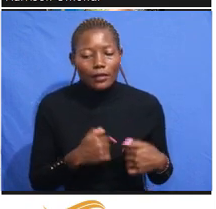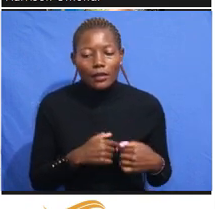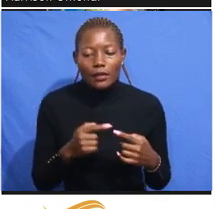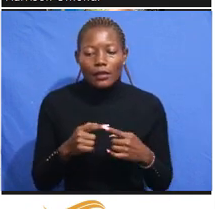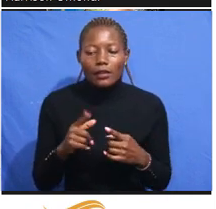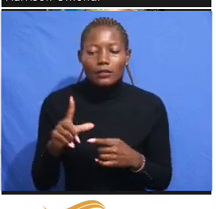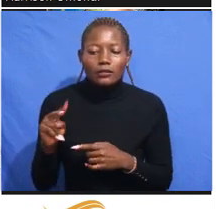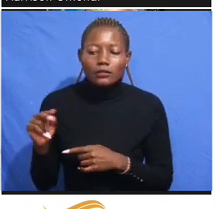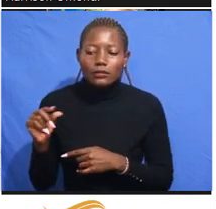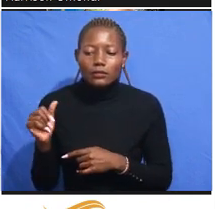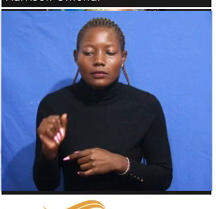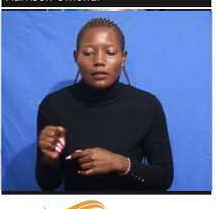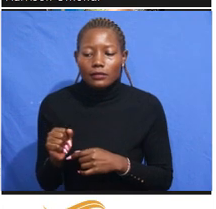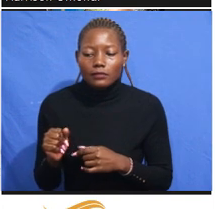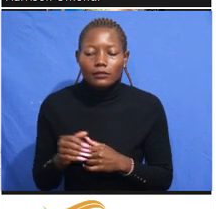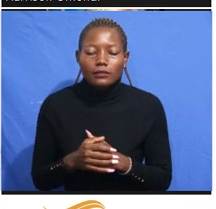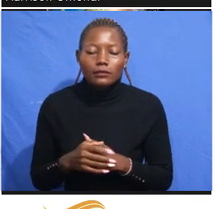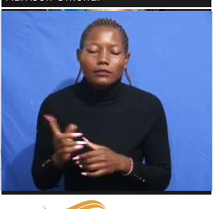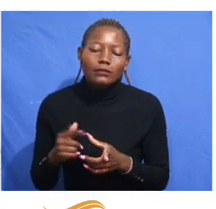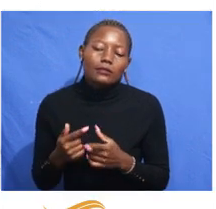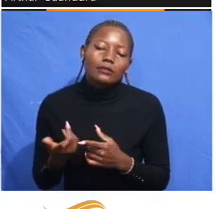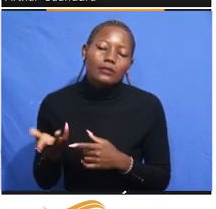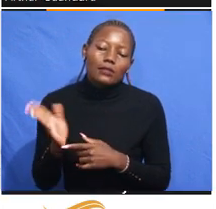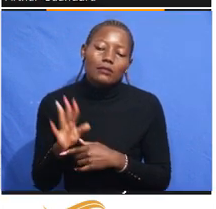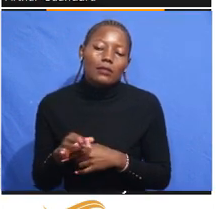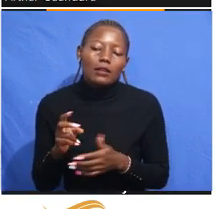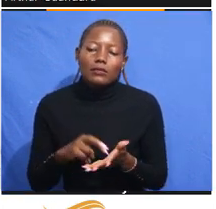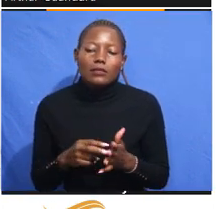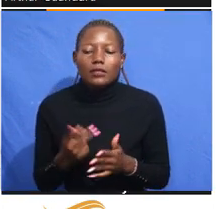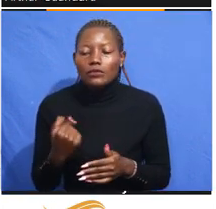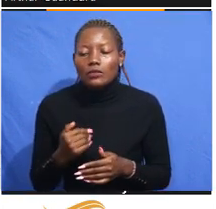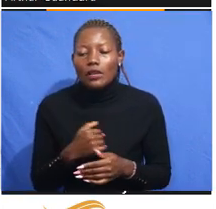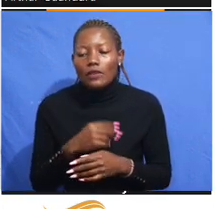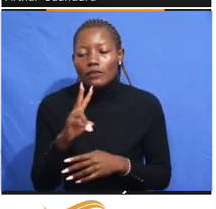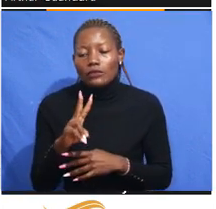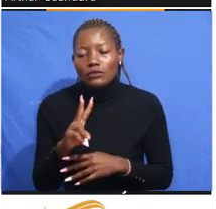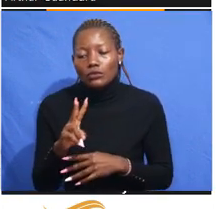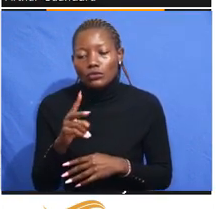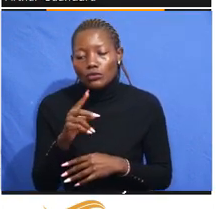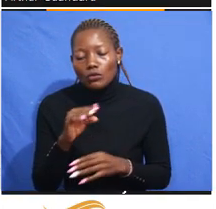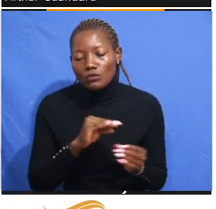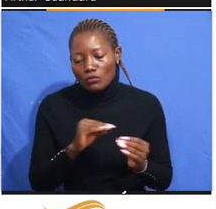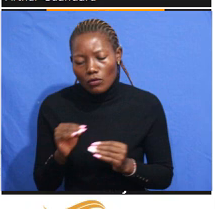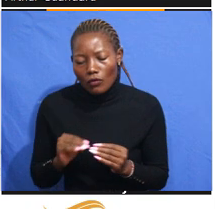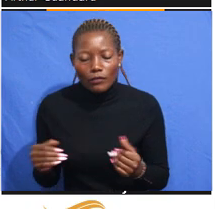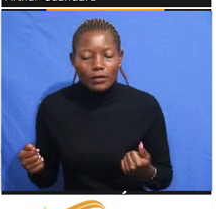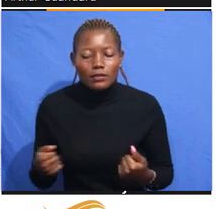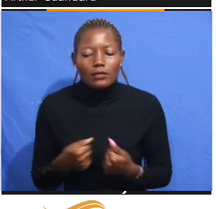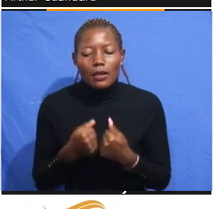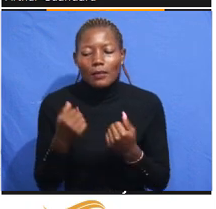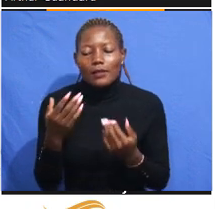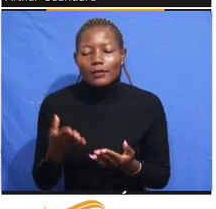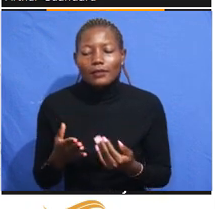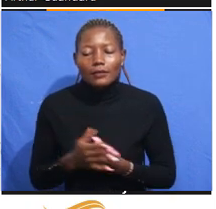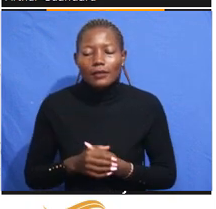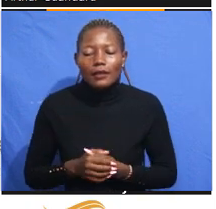the right ventricle and back to the lungs. So you have 2 circulations that are taking place.